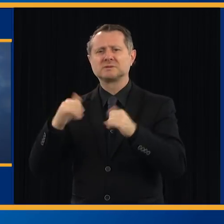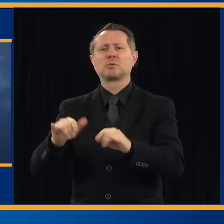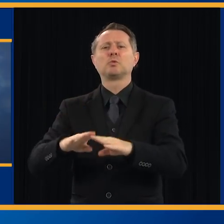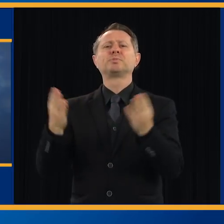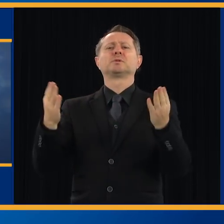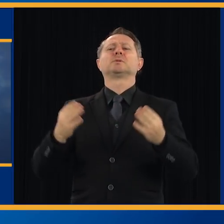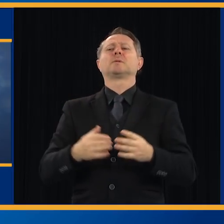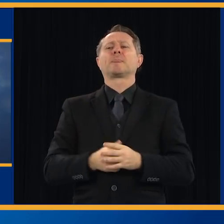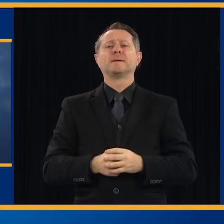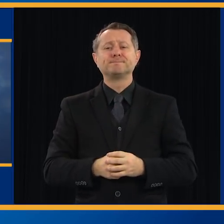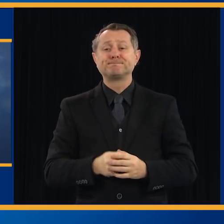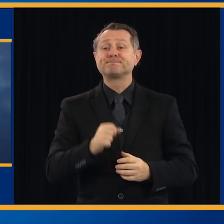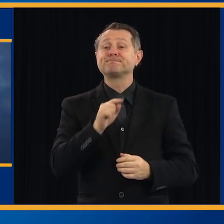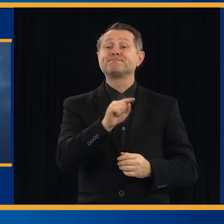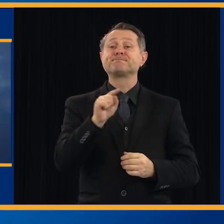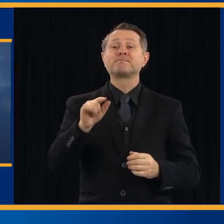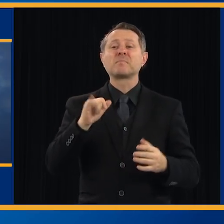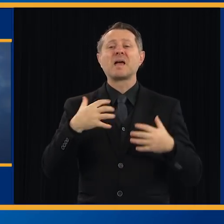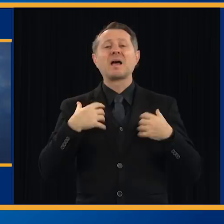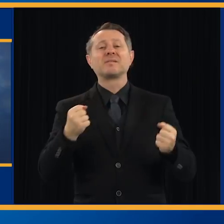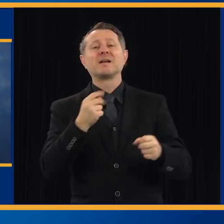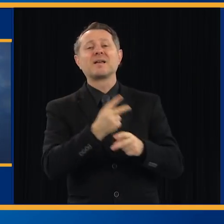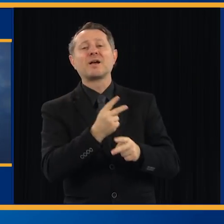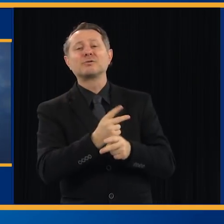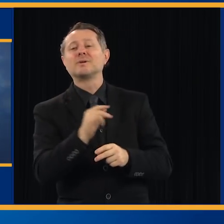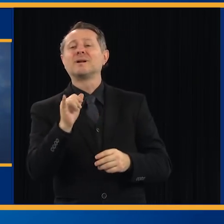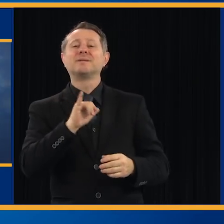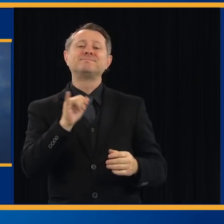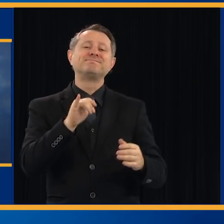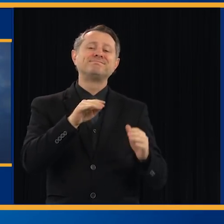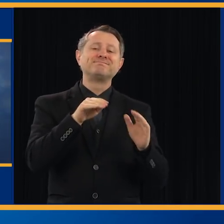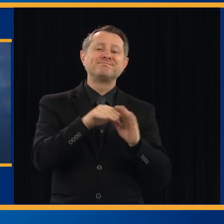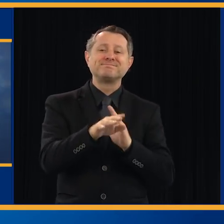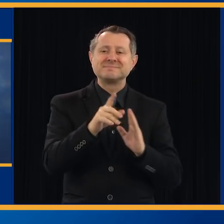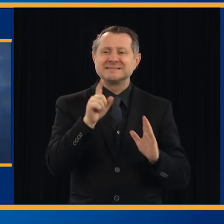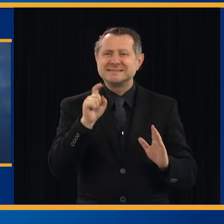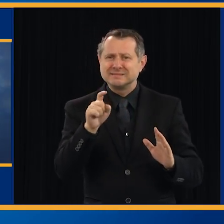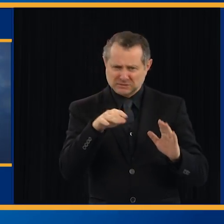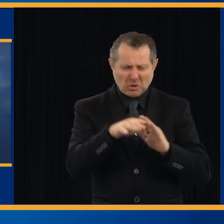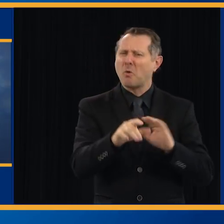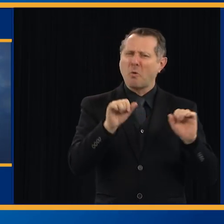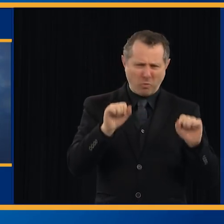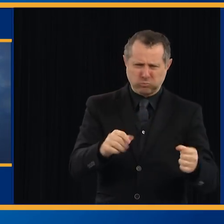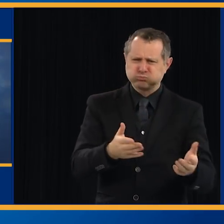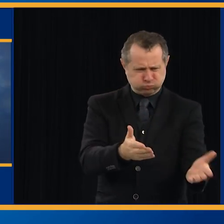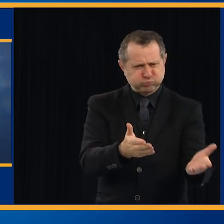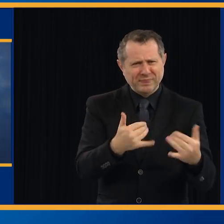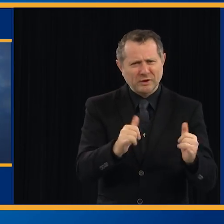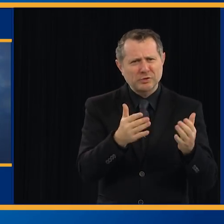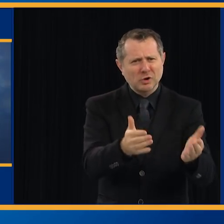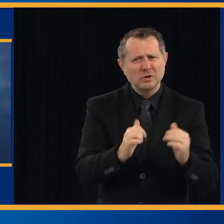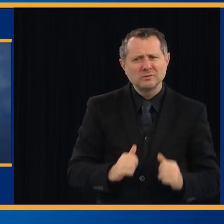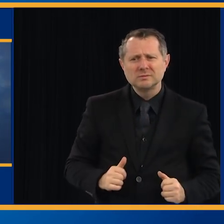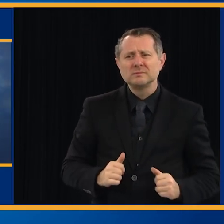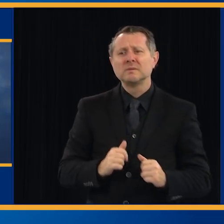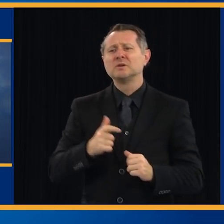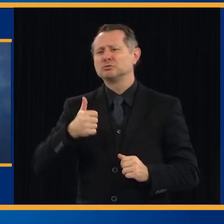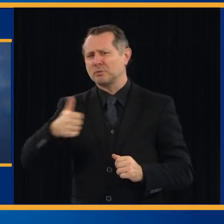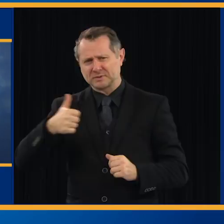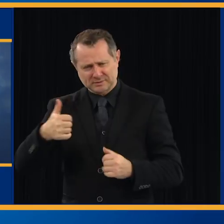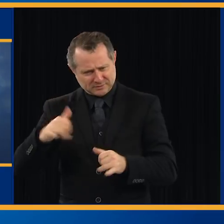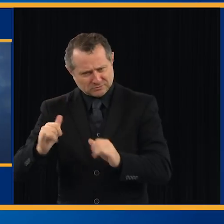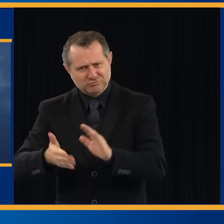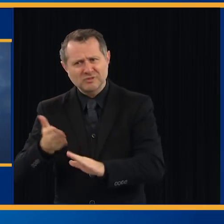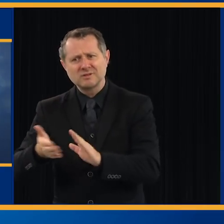Lord knows you could go to a healthcare institution and get health care. The transportation worked, the buses worked, all